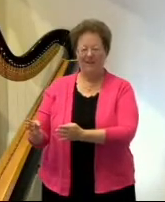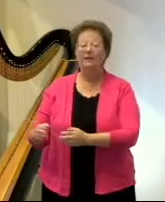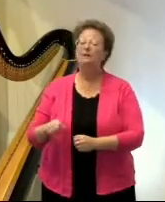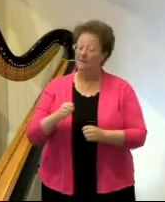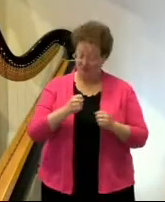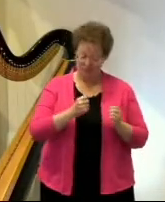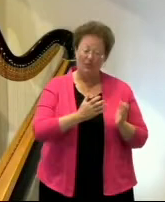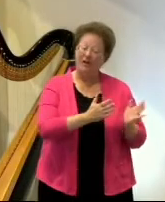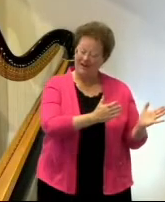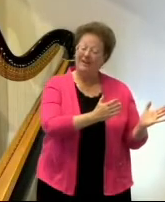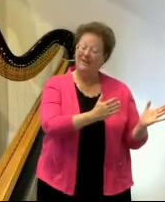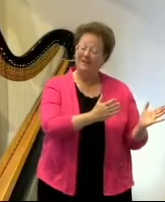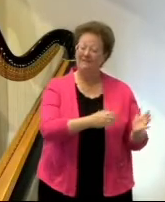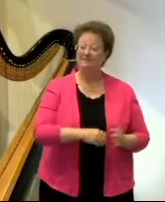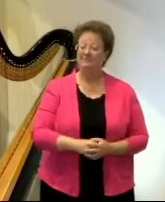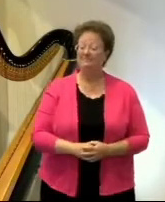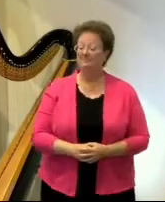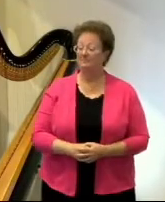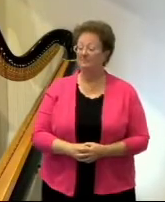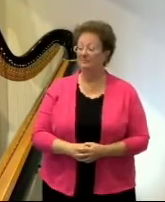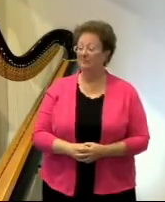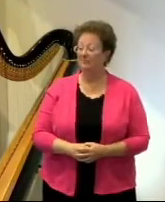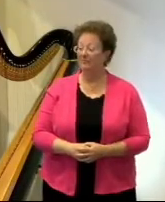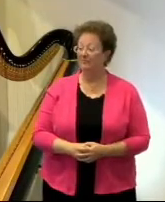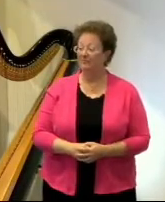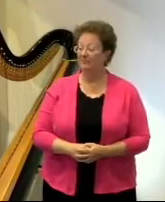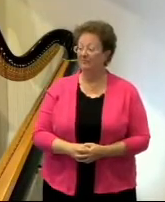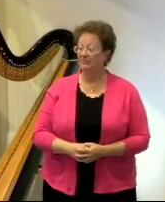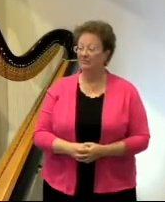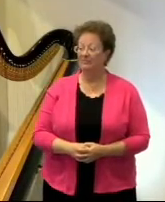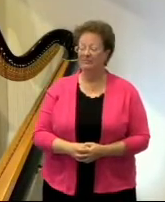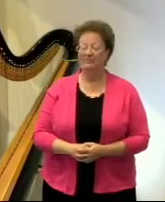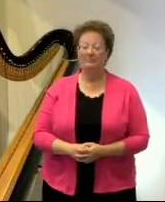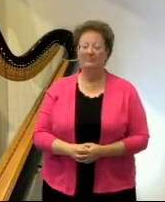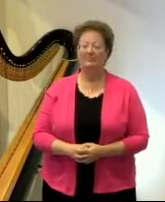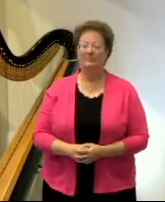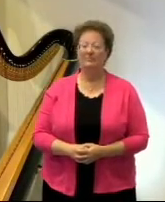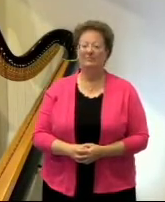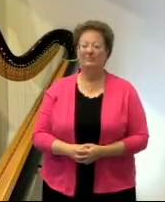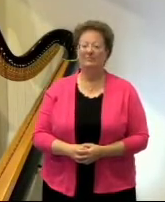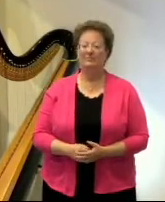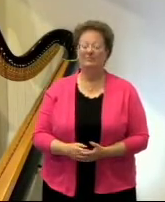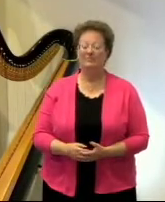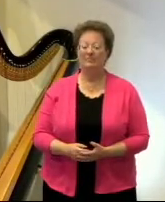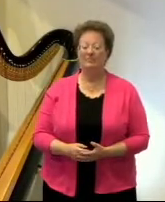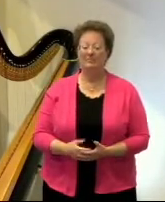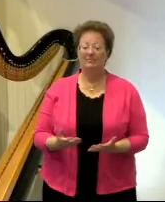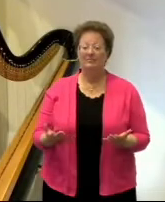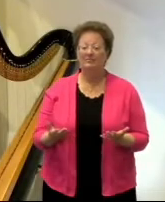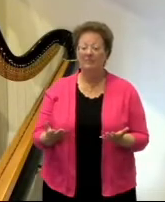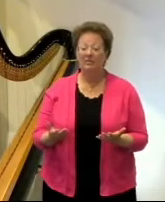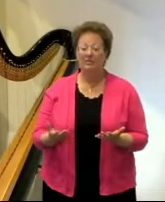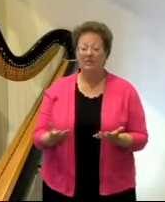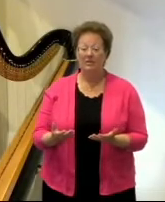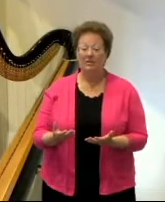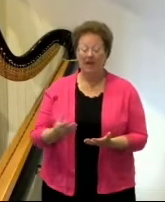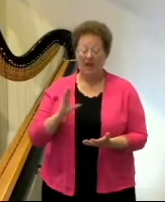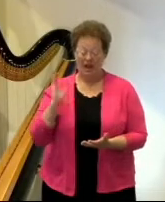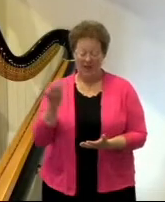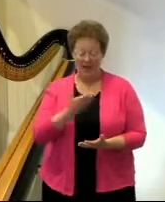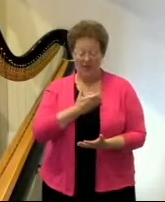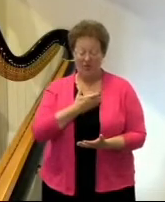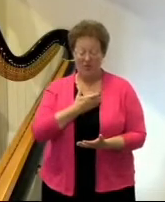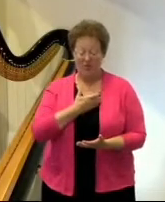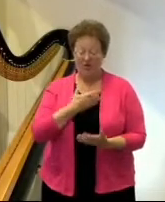Way. And here is the resultant revolutionary and mind-boggling suggestion. After our dead bodies